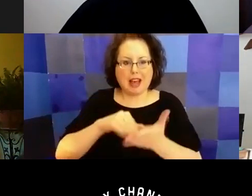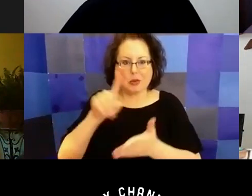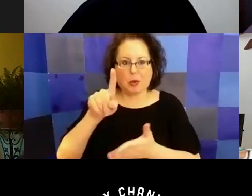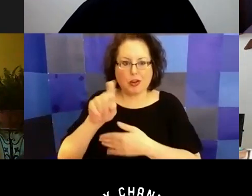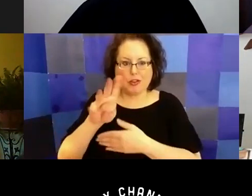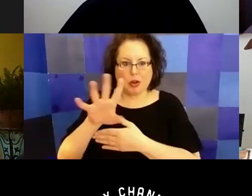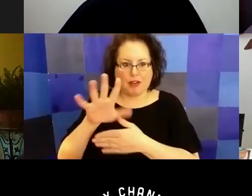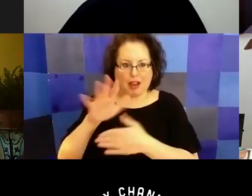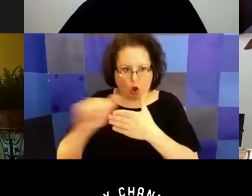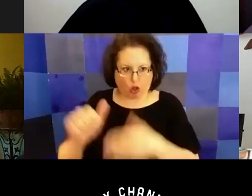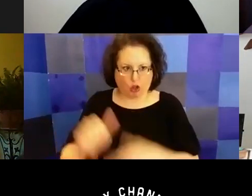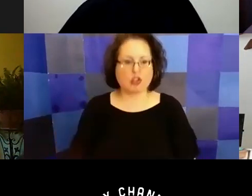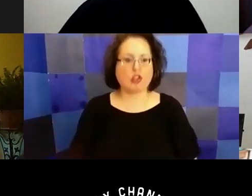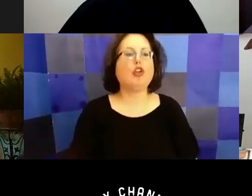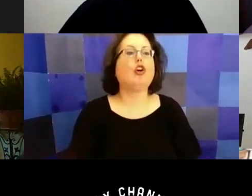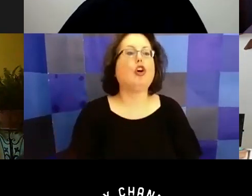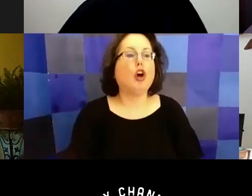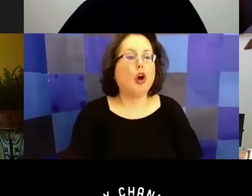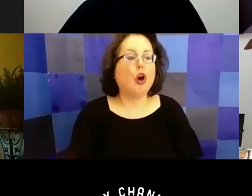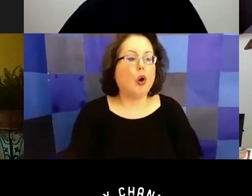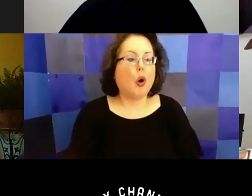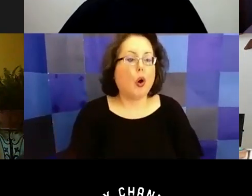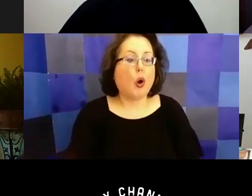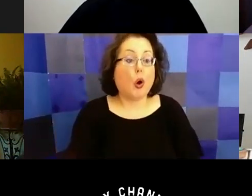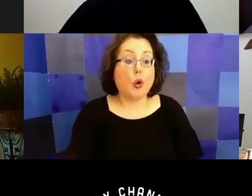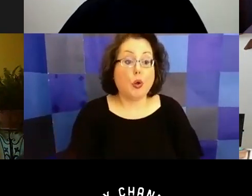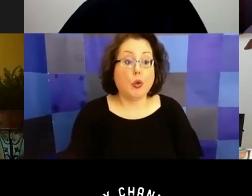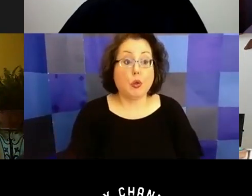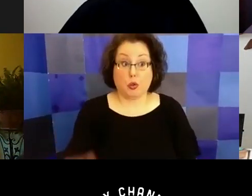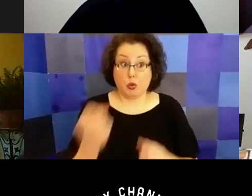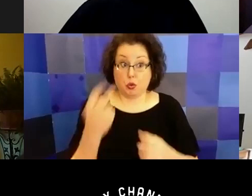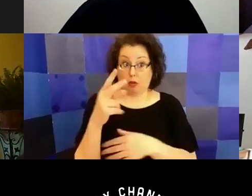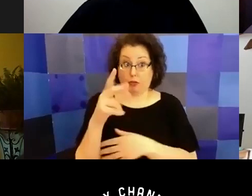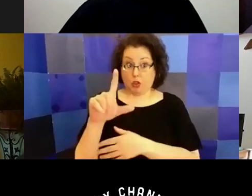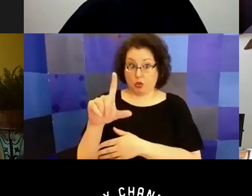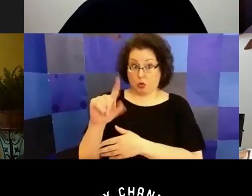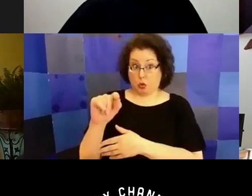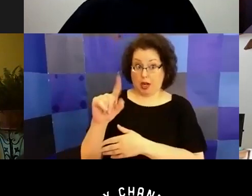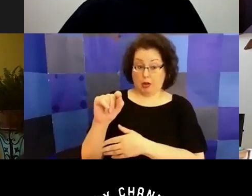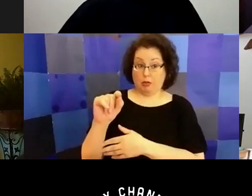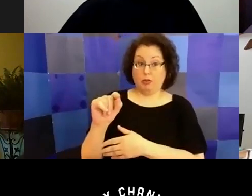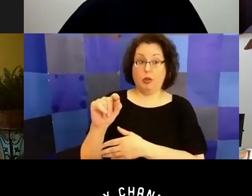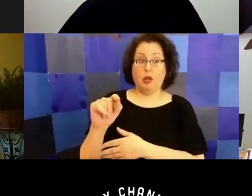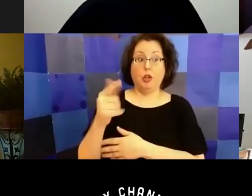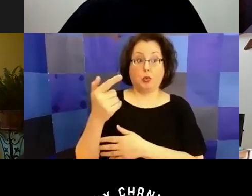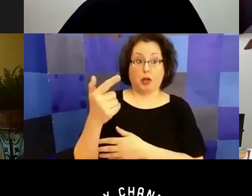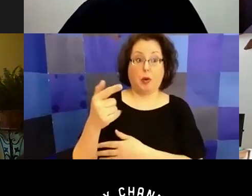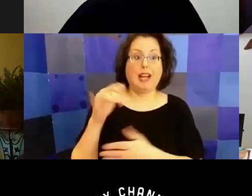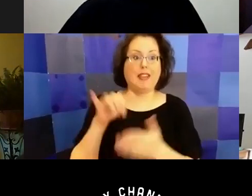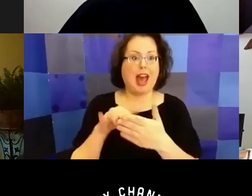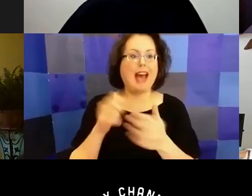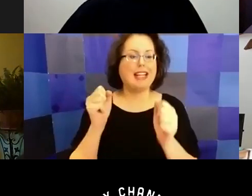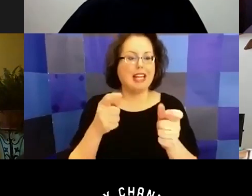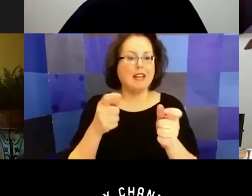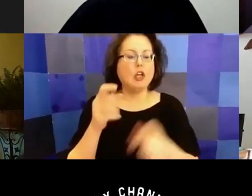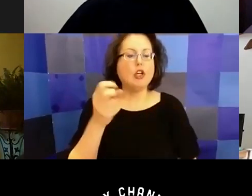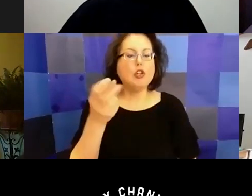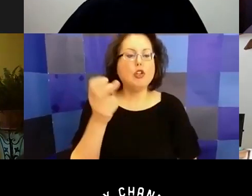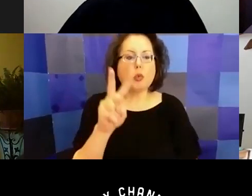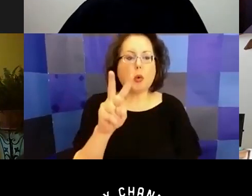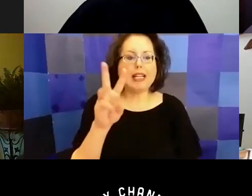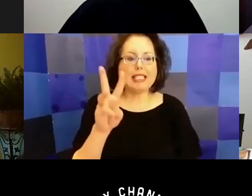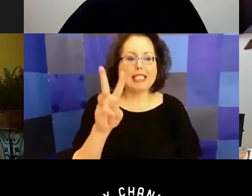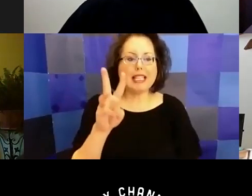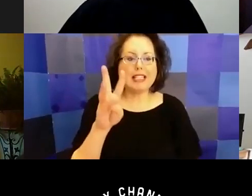$380,145. Bill Number 1221, Resolution granting unto 2614 Smallman Associates, LP,